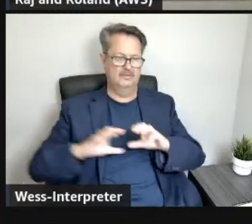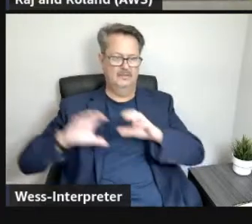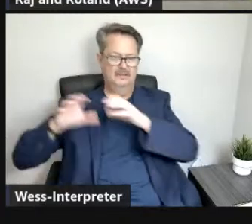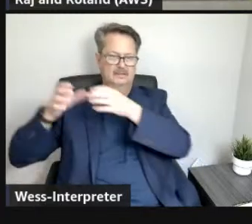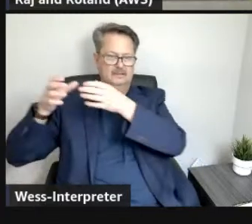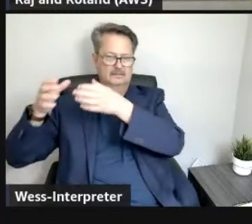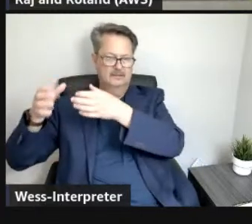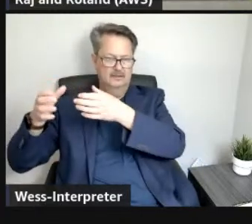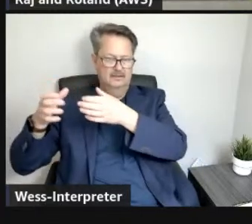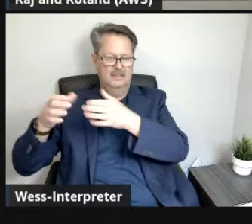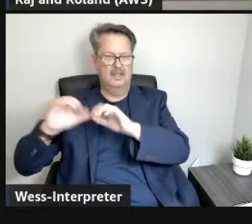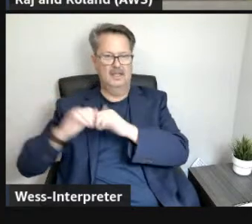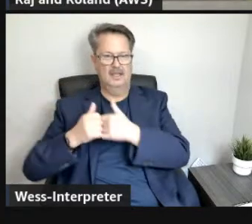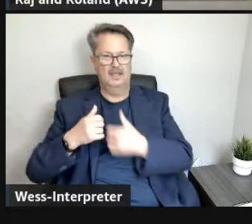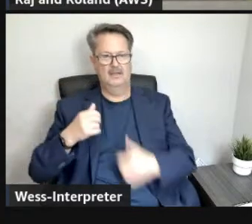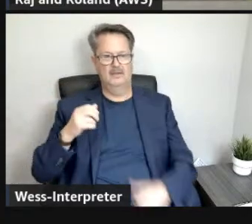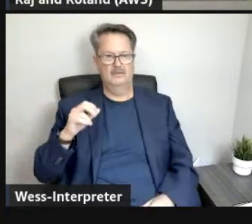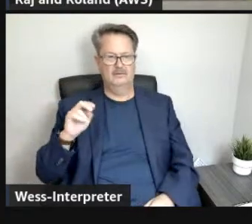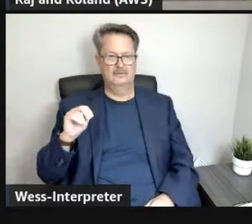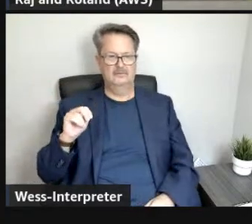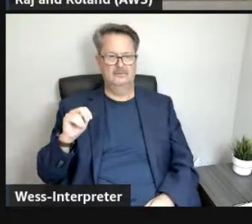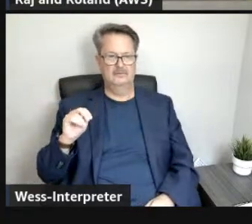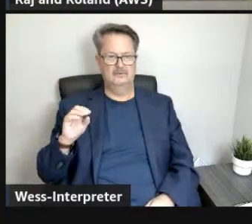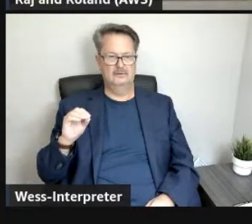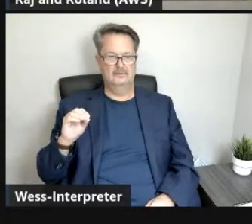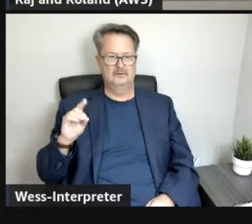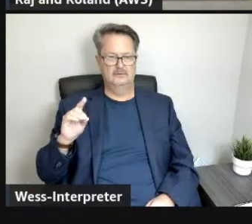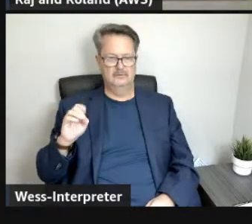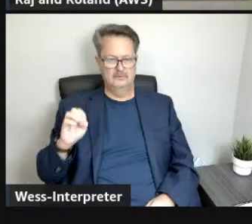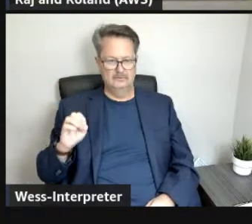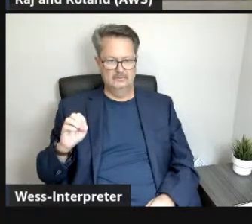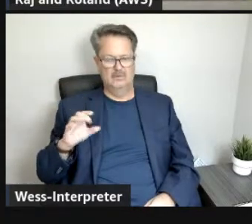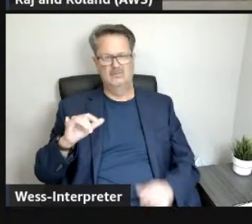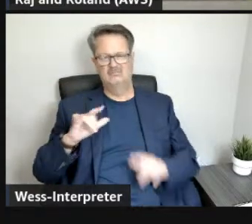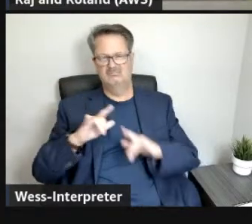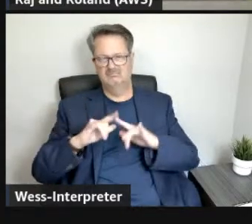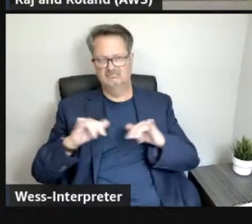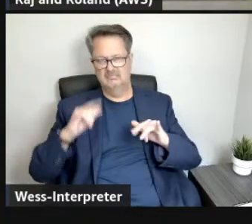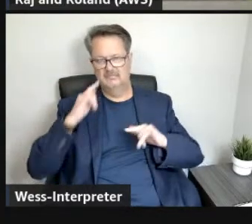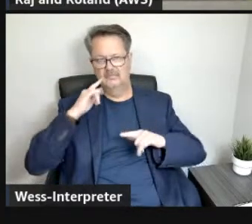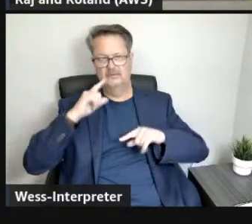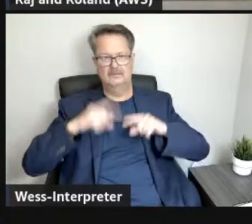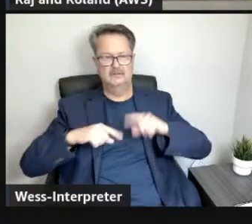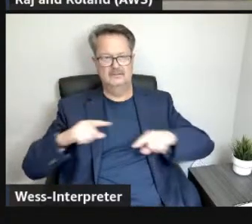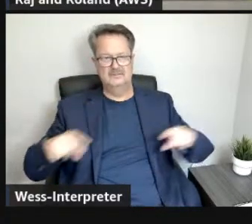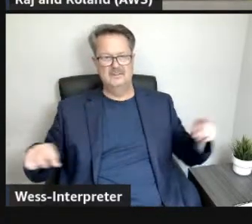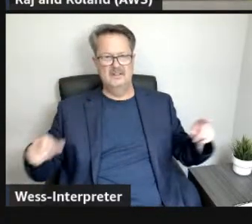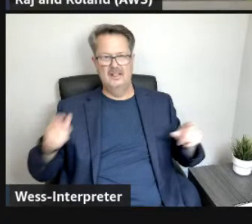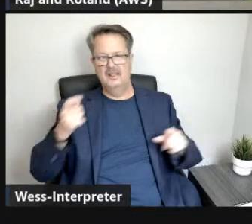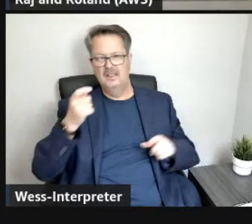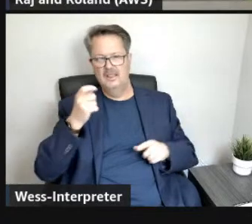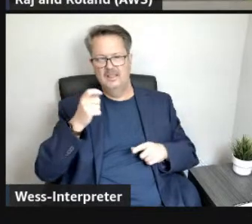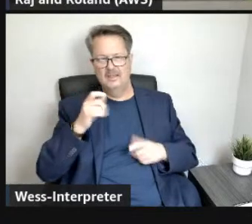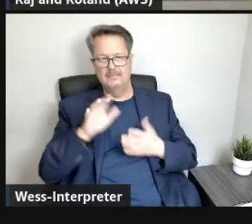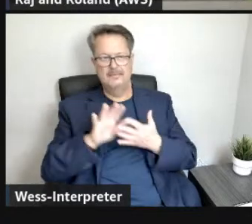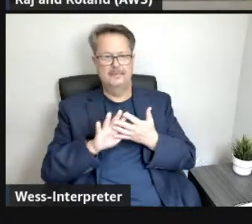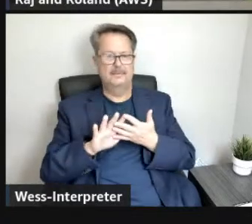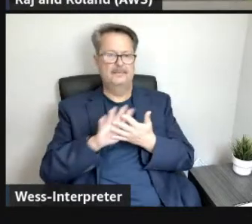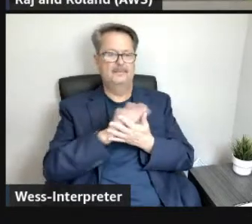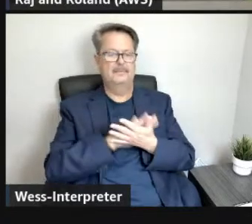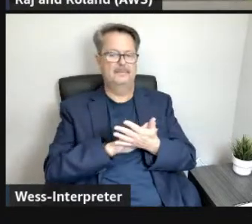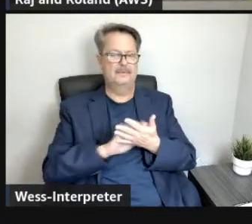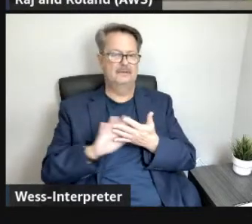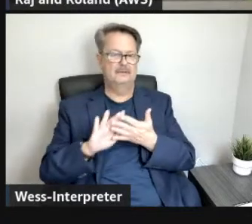like nodes and different techniques for auto scaling. We're going to get into the sneaky category of networking costs.